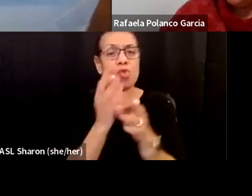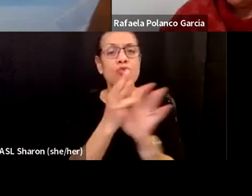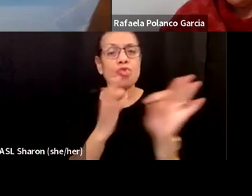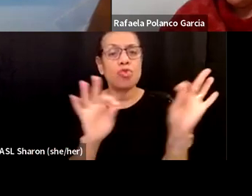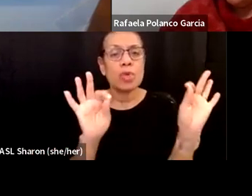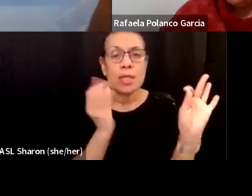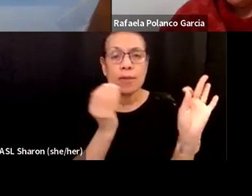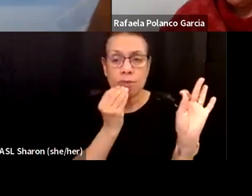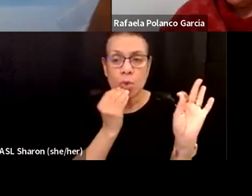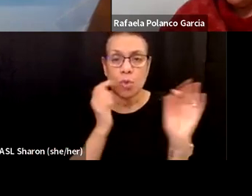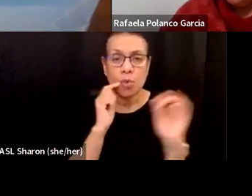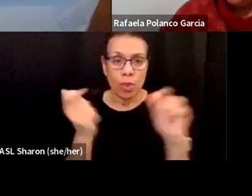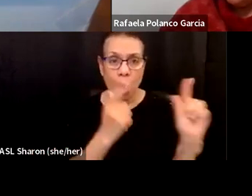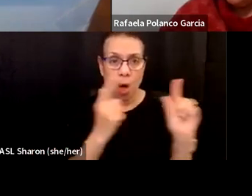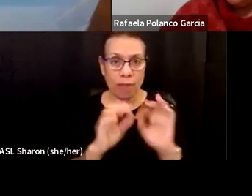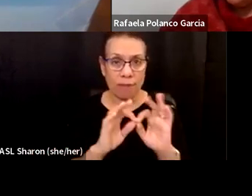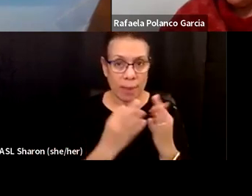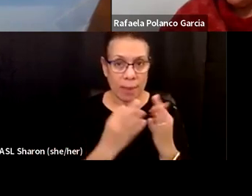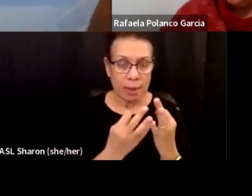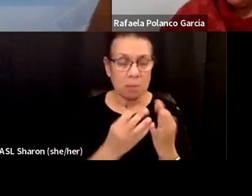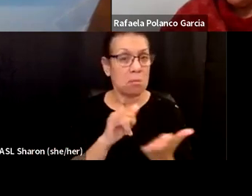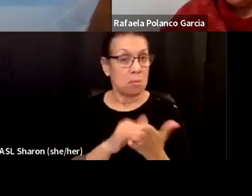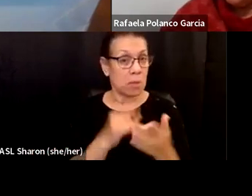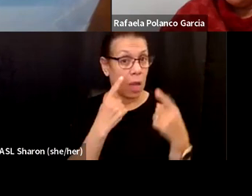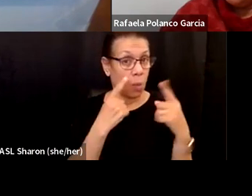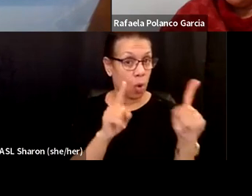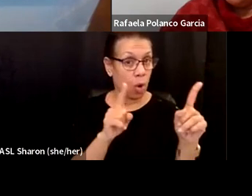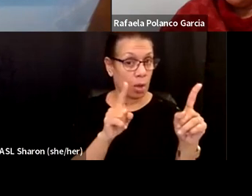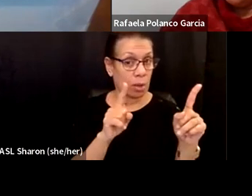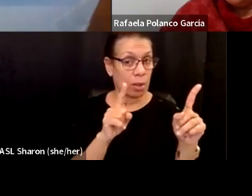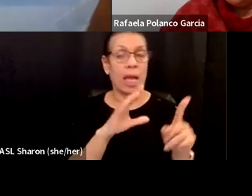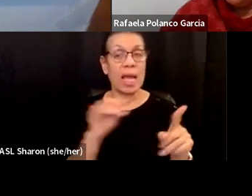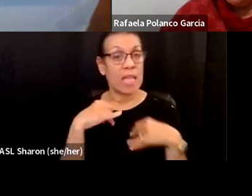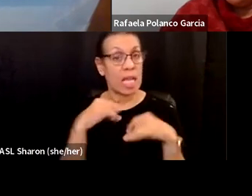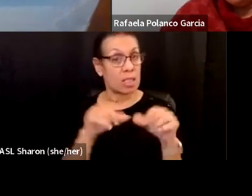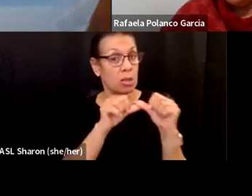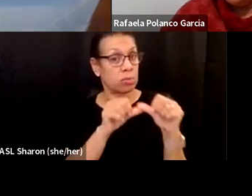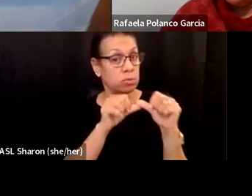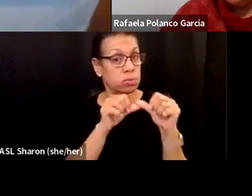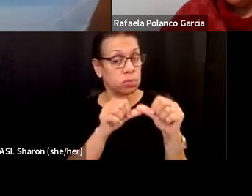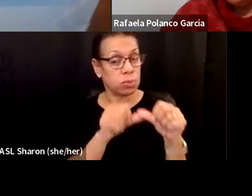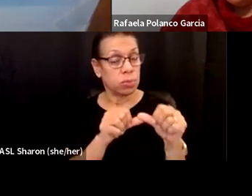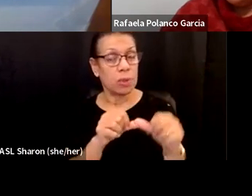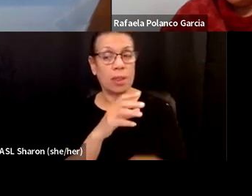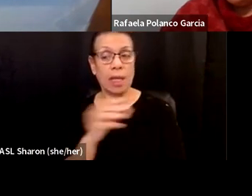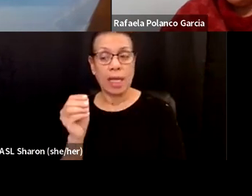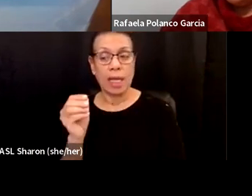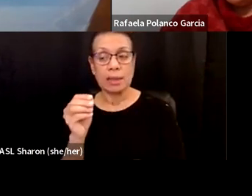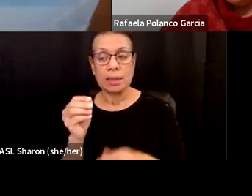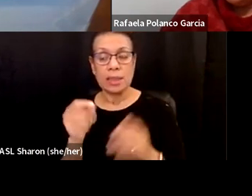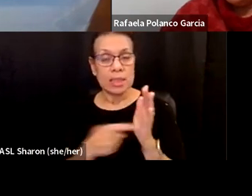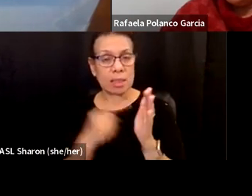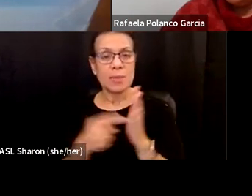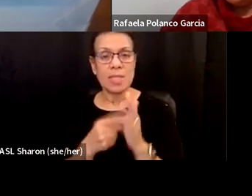with all of our families and so that work is still living still ongoing and it's sometimes